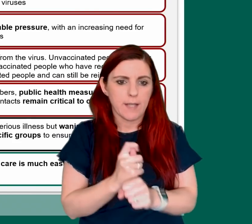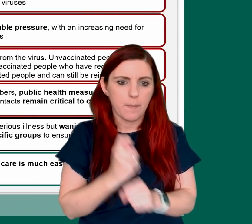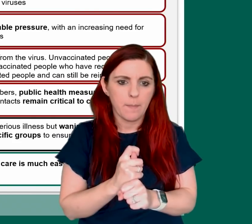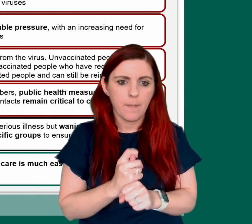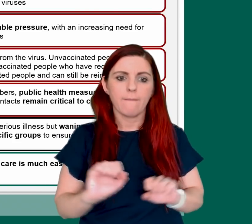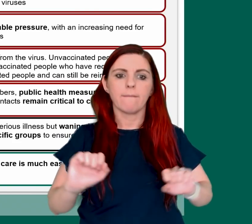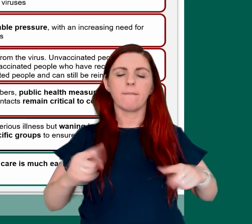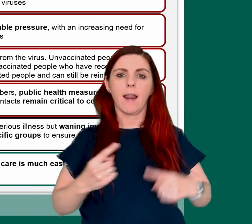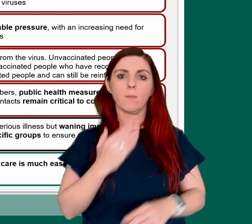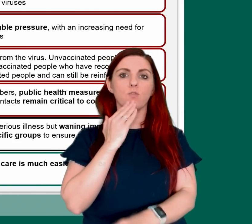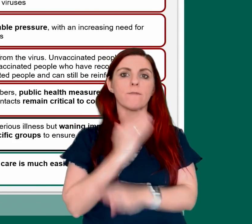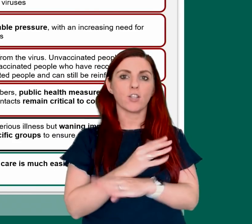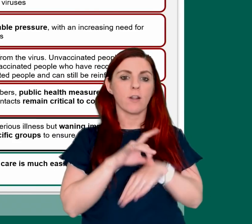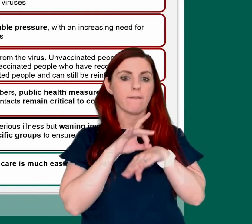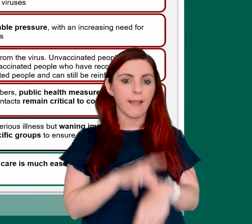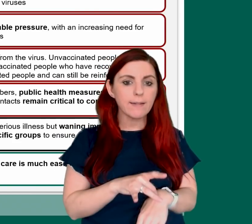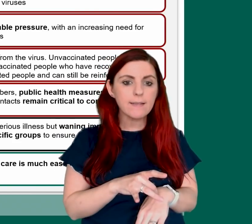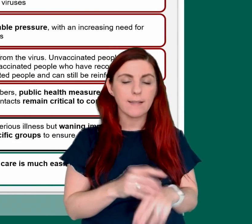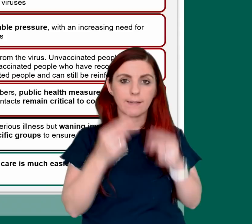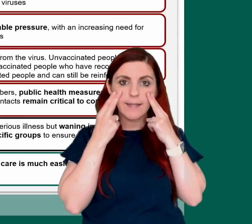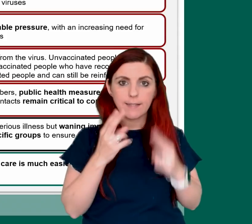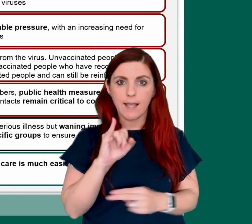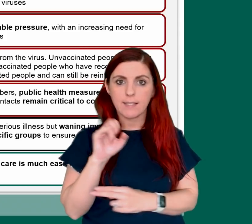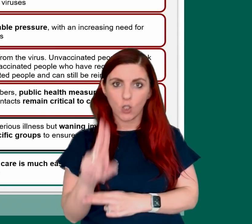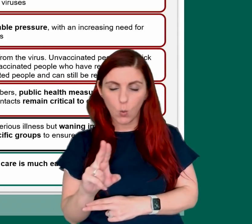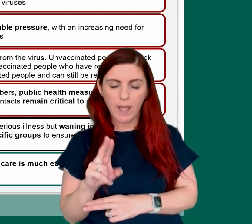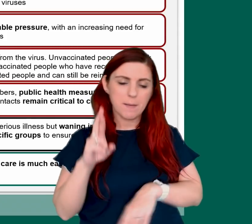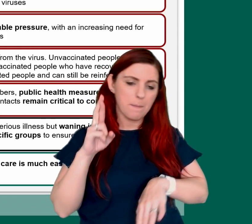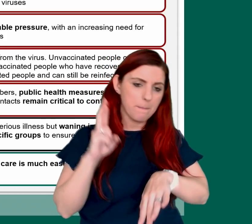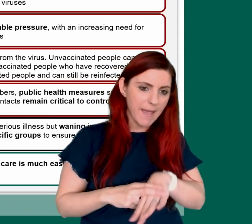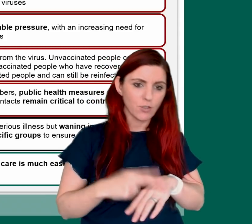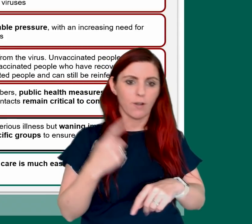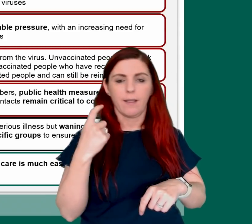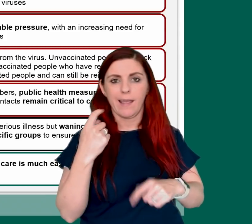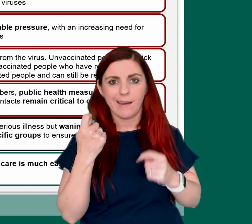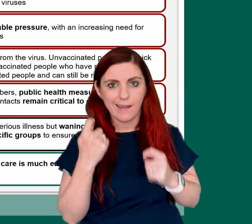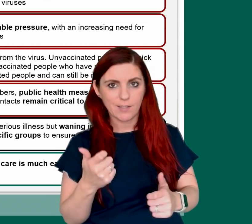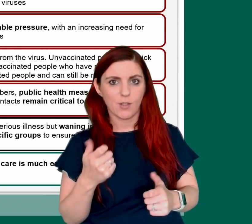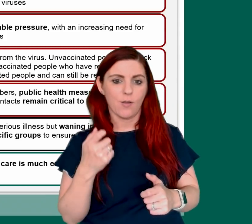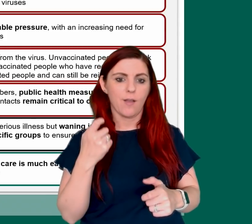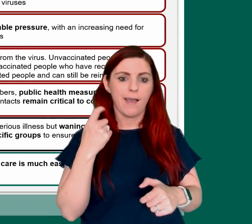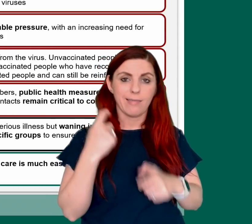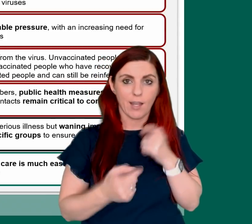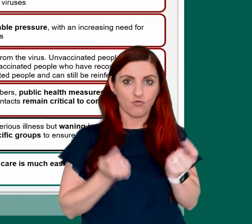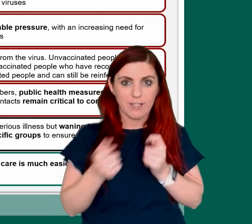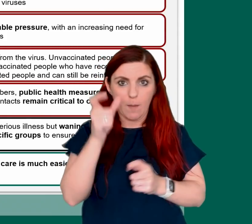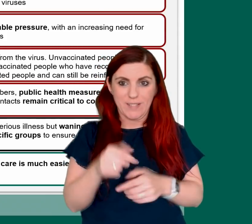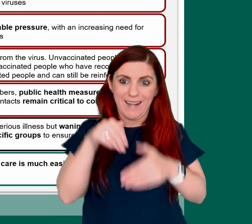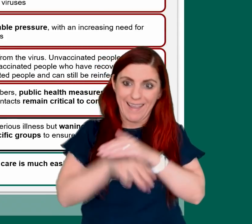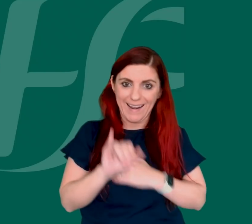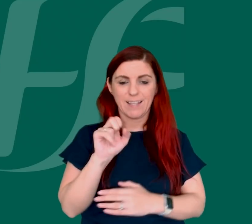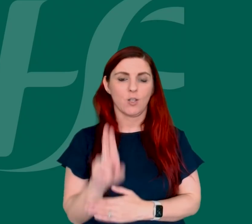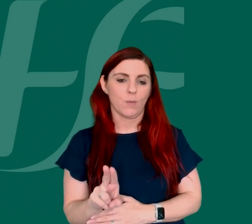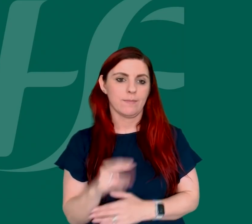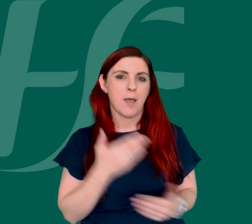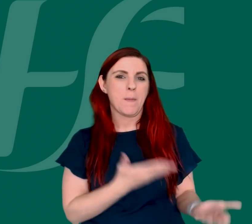prevention of illness requiring intensive care is much easier than treating someone once they need intensive care. I'll now